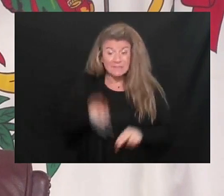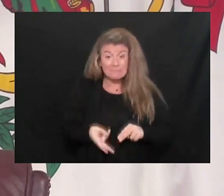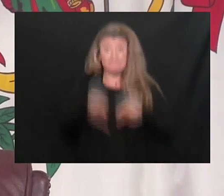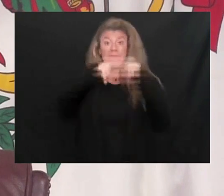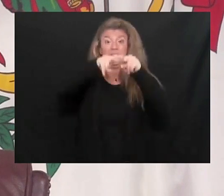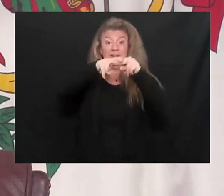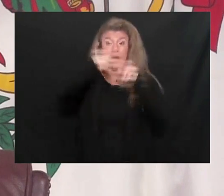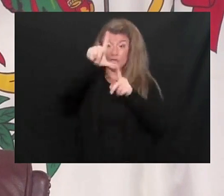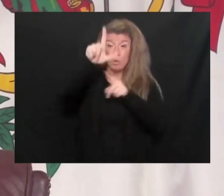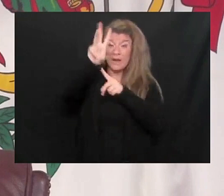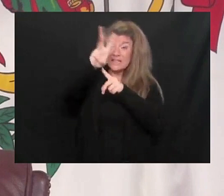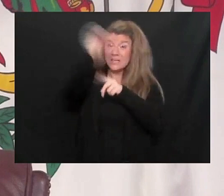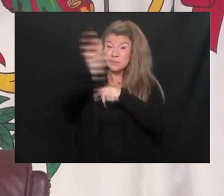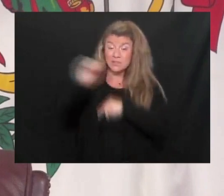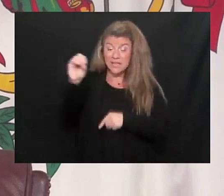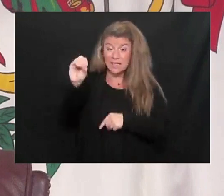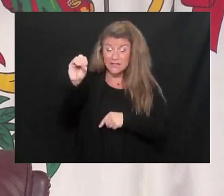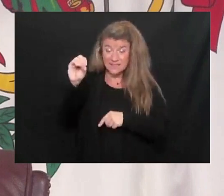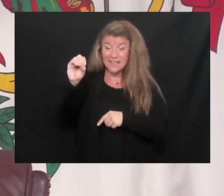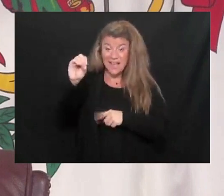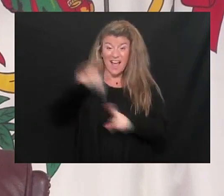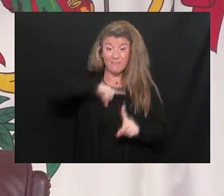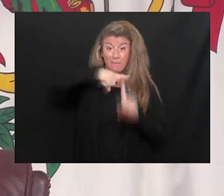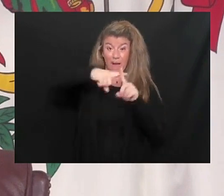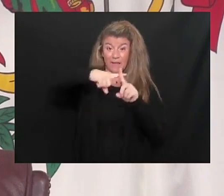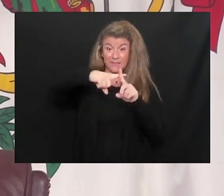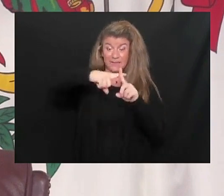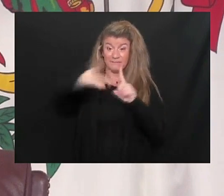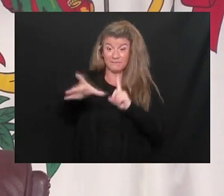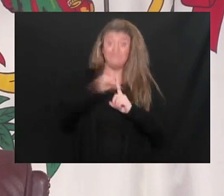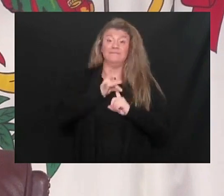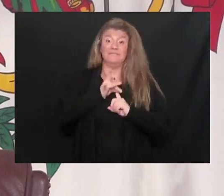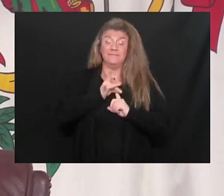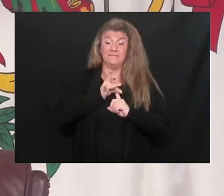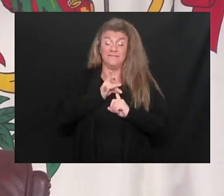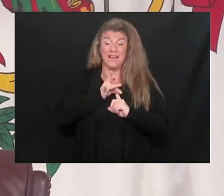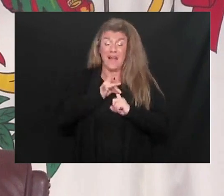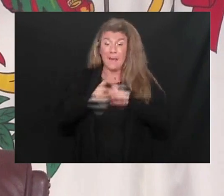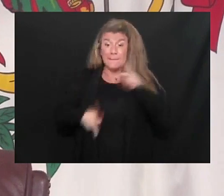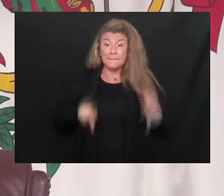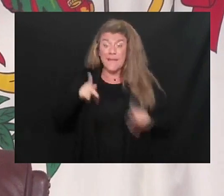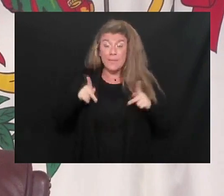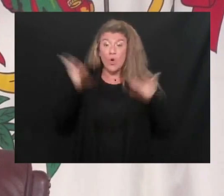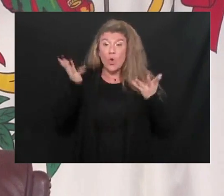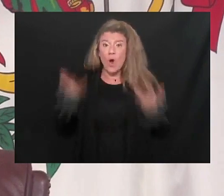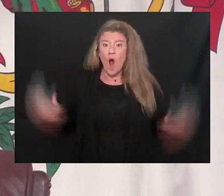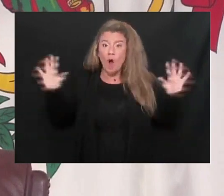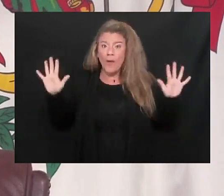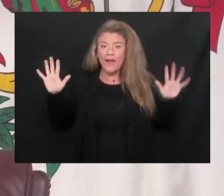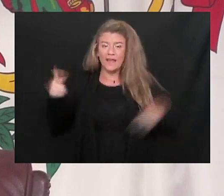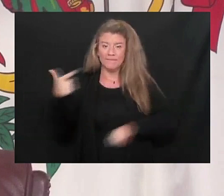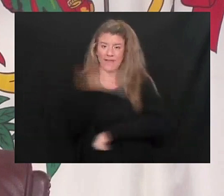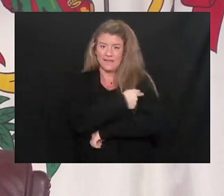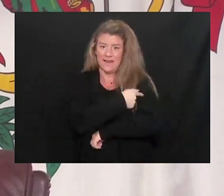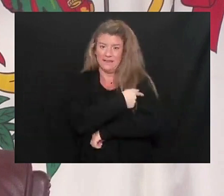26% increase in positive cases in people that are fully